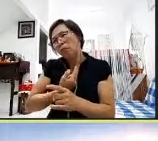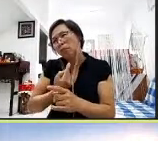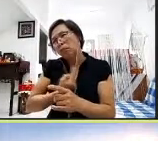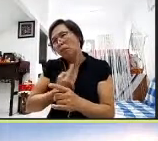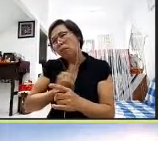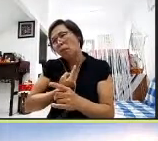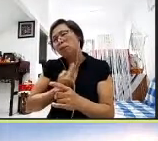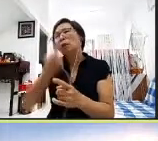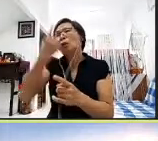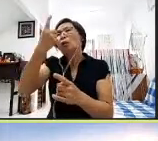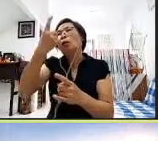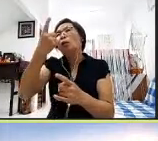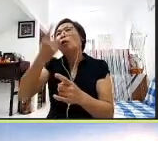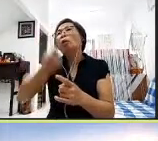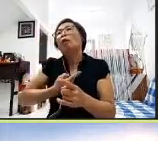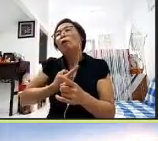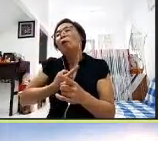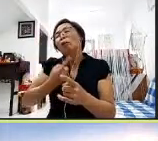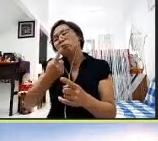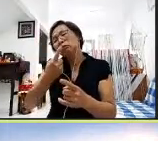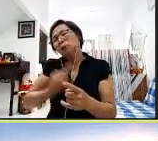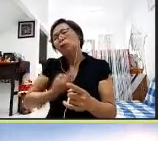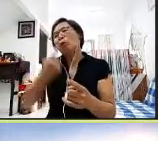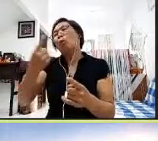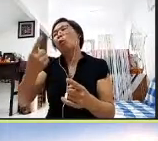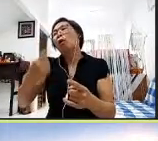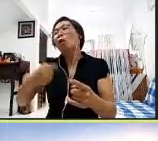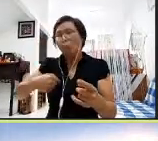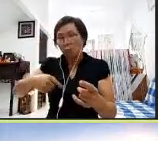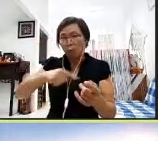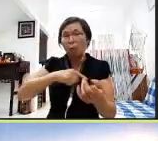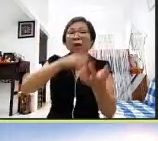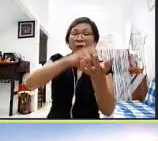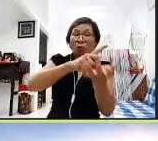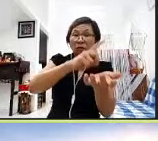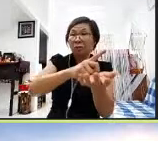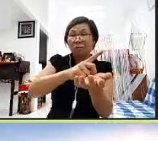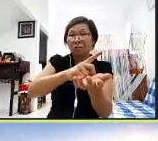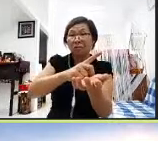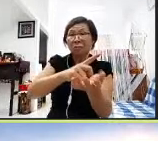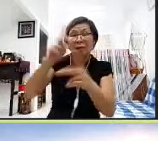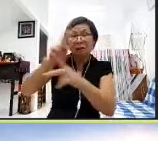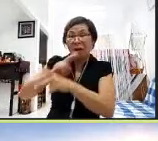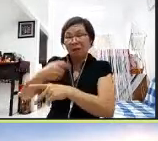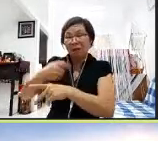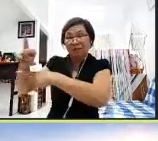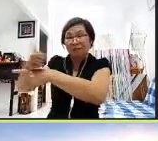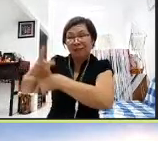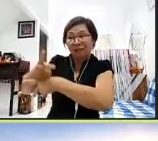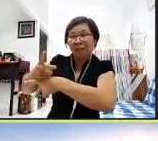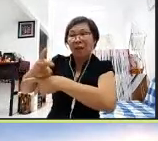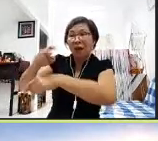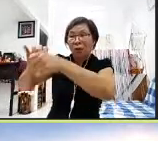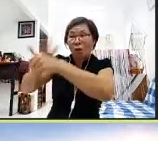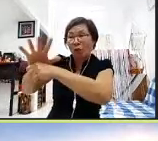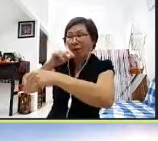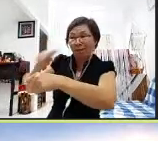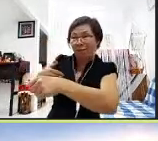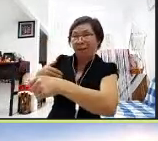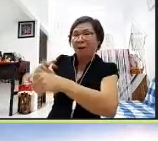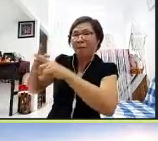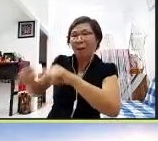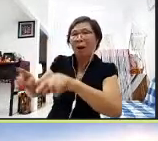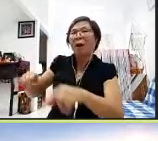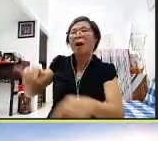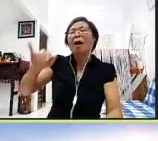disease that you're going to suffer. We as a doctor, I don't take care of COVID ward. I have ID physicians